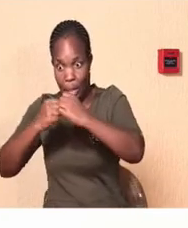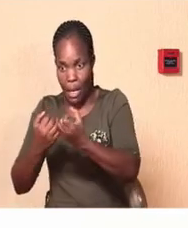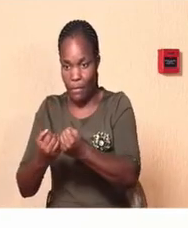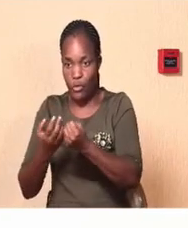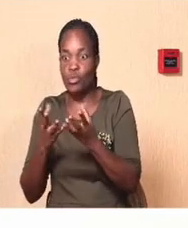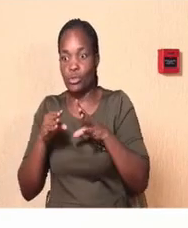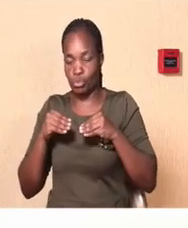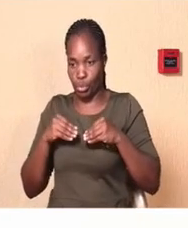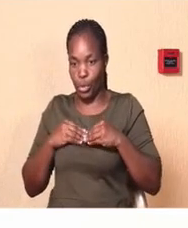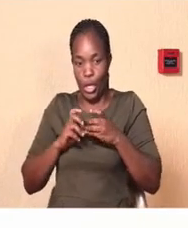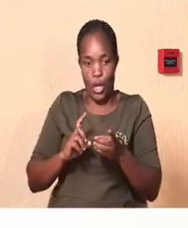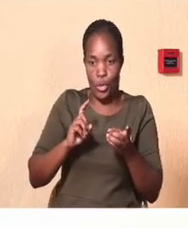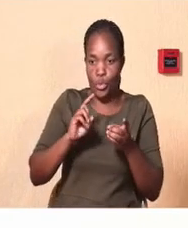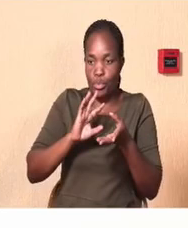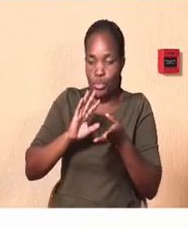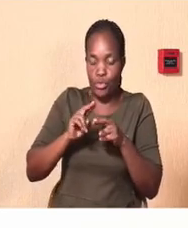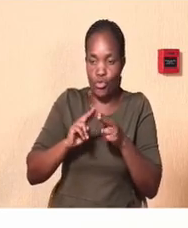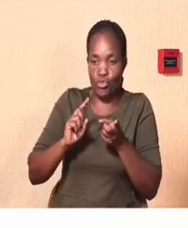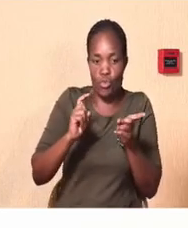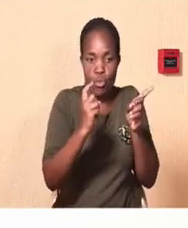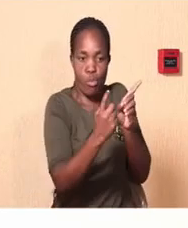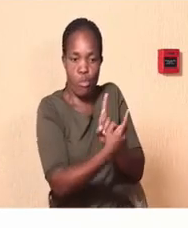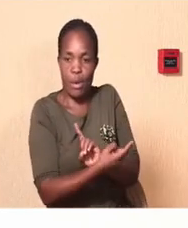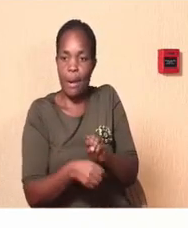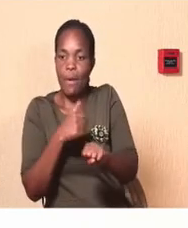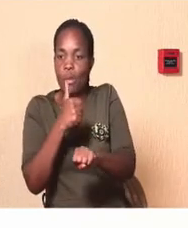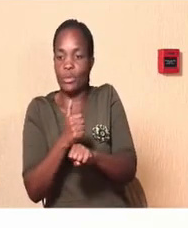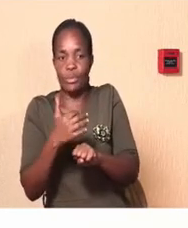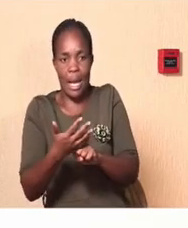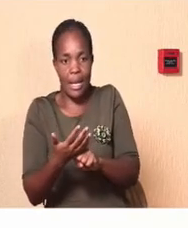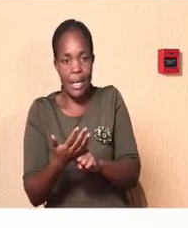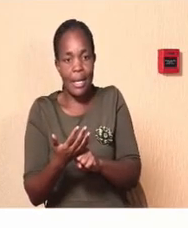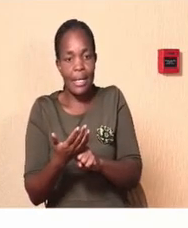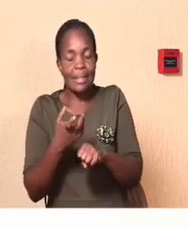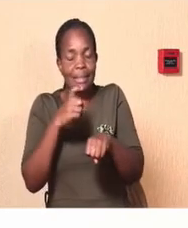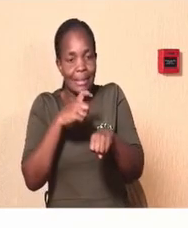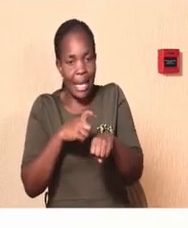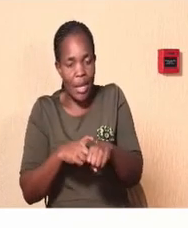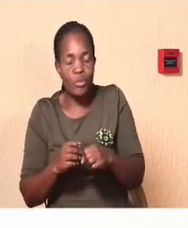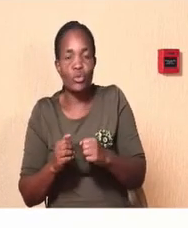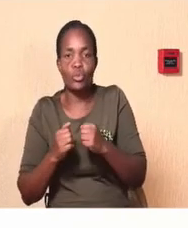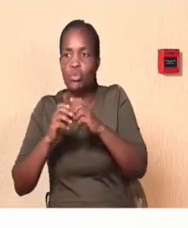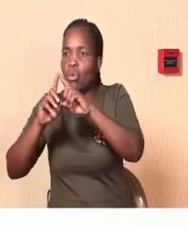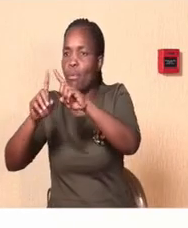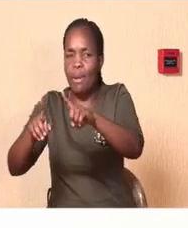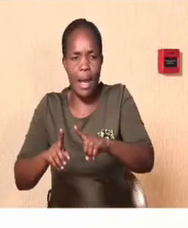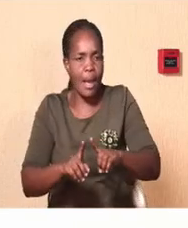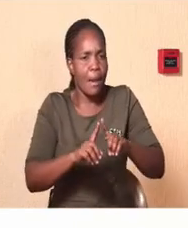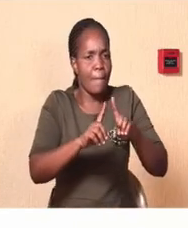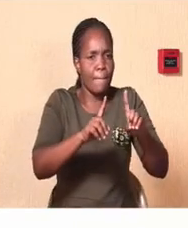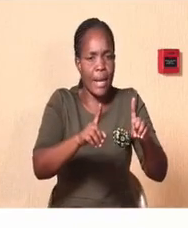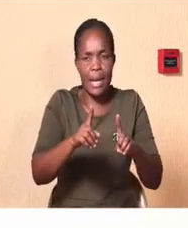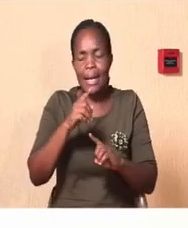opportunities. It's time for us now to start thinking divergently and thinking